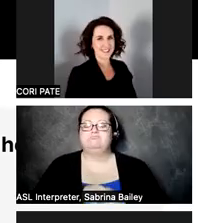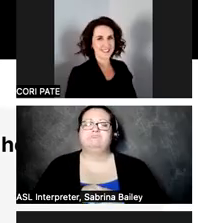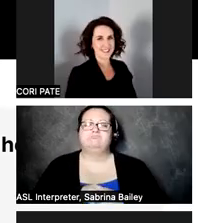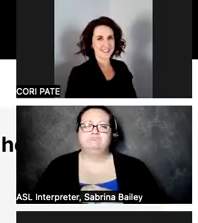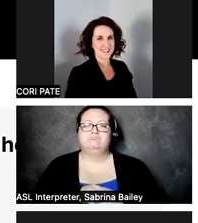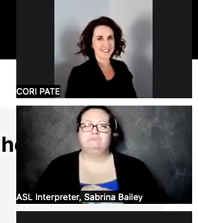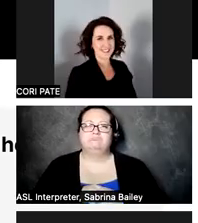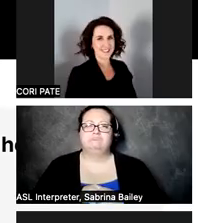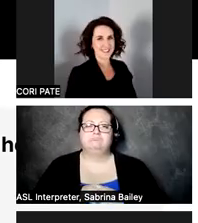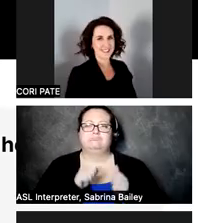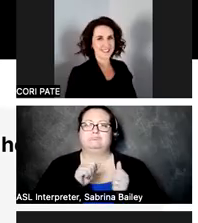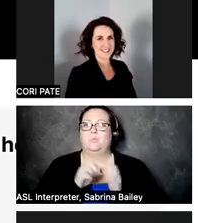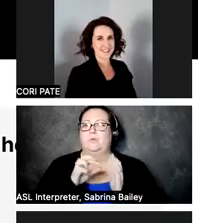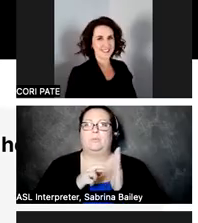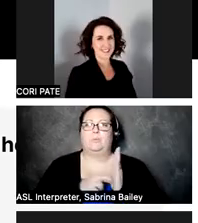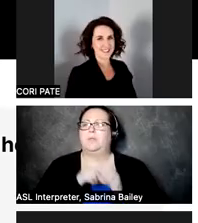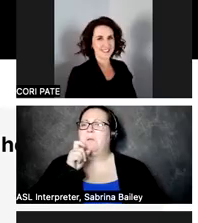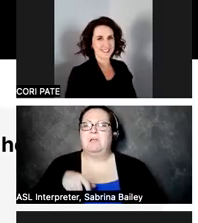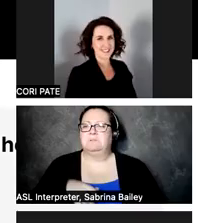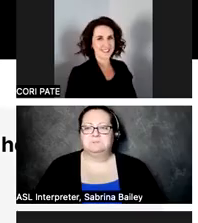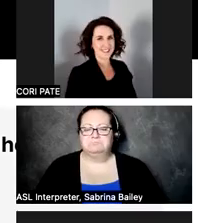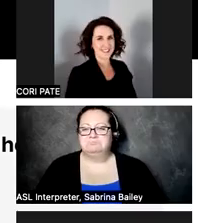stick with the rule or anything.